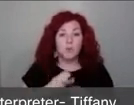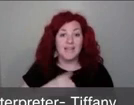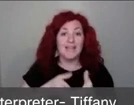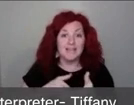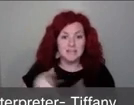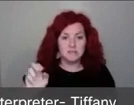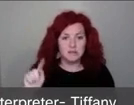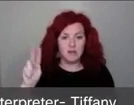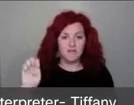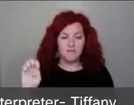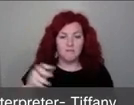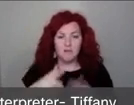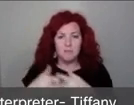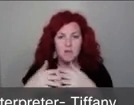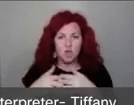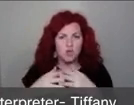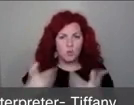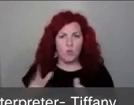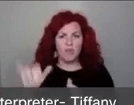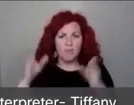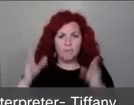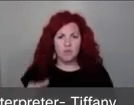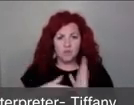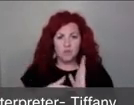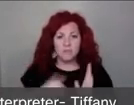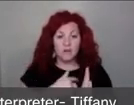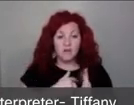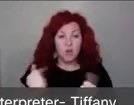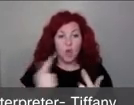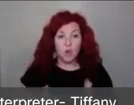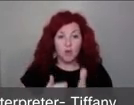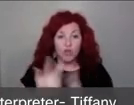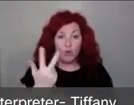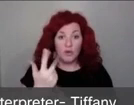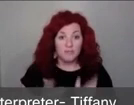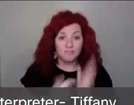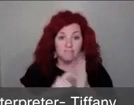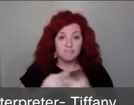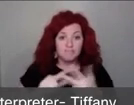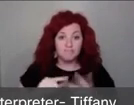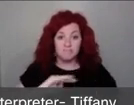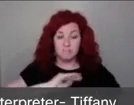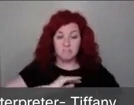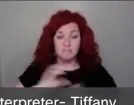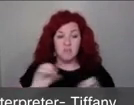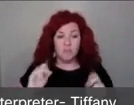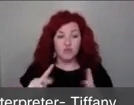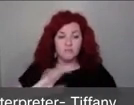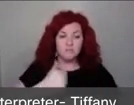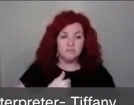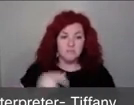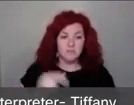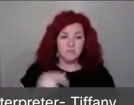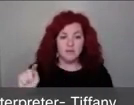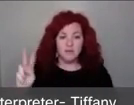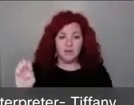all three factors of the Jingles test are met, the opportunity to create Native American majority